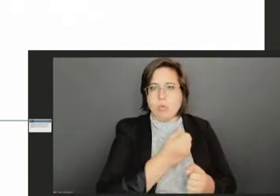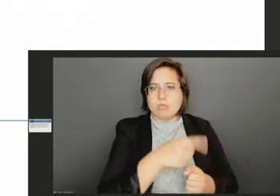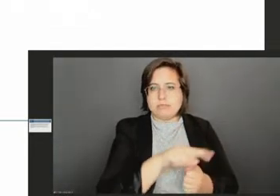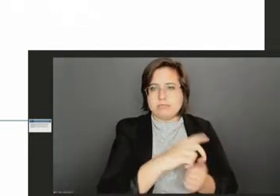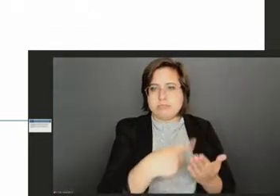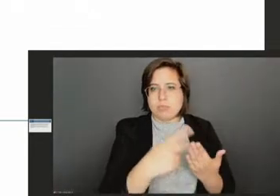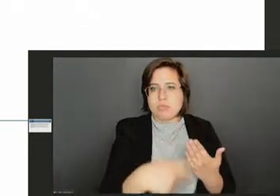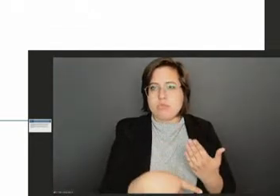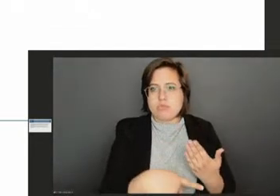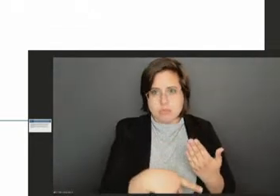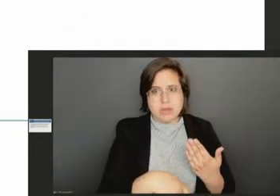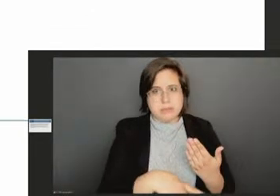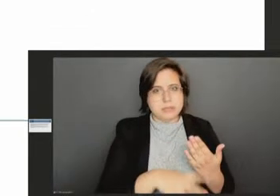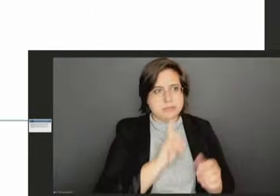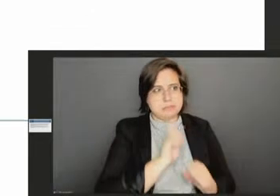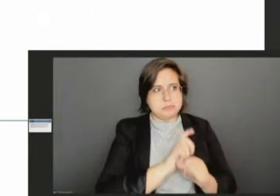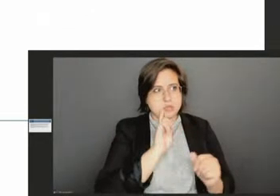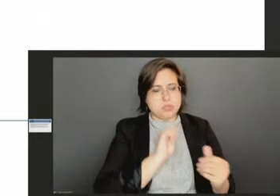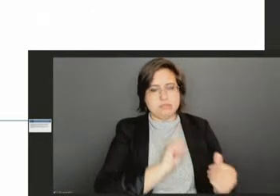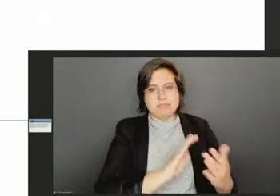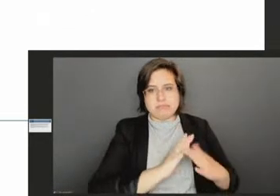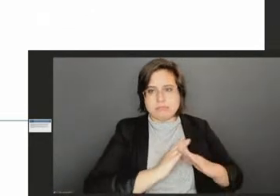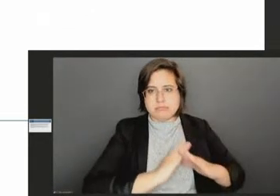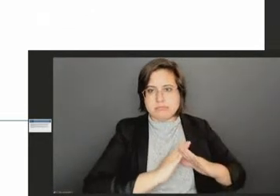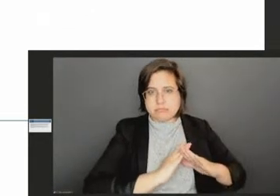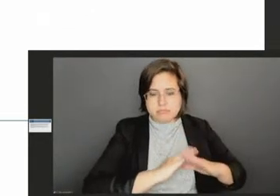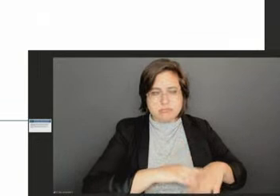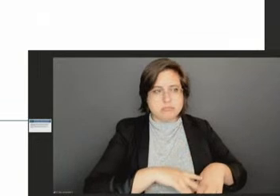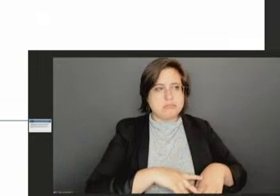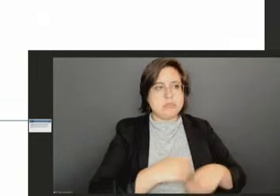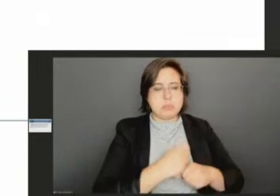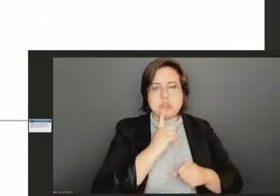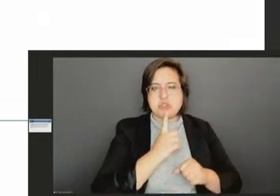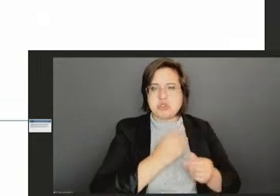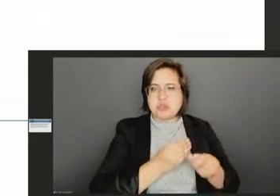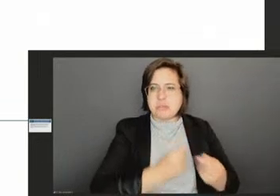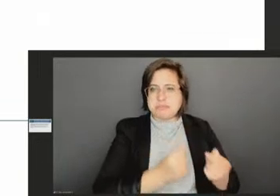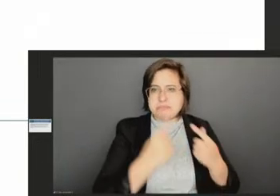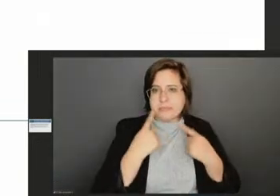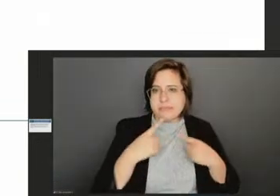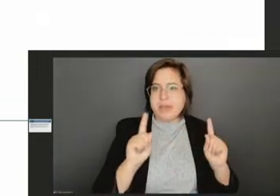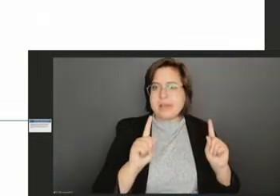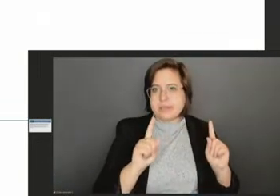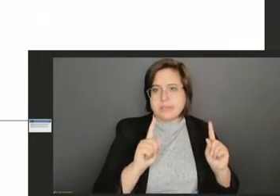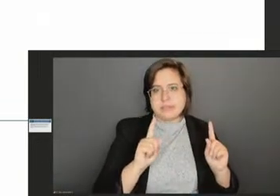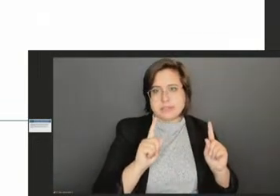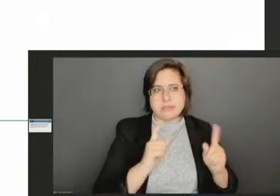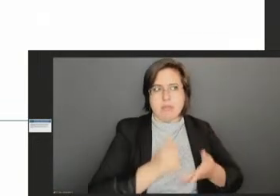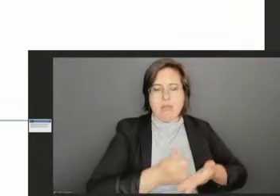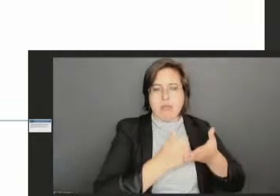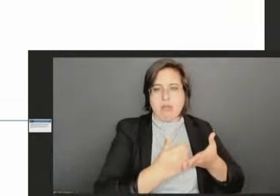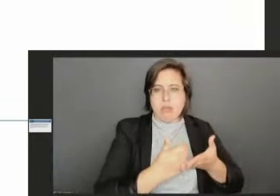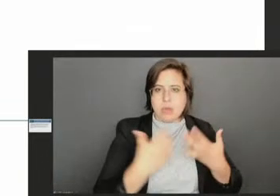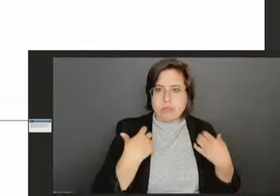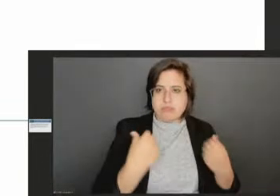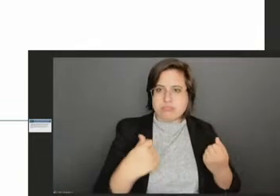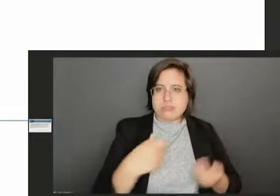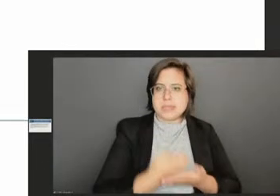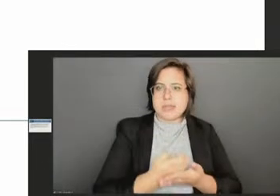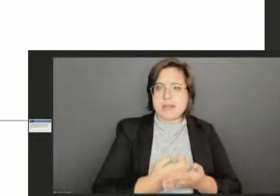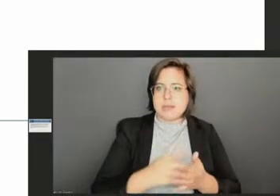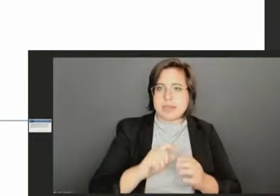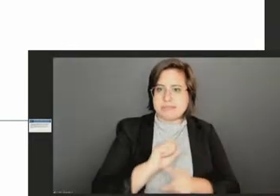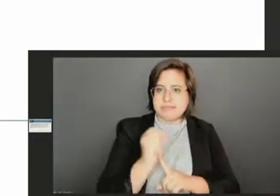to address the barriers and the effectiveness that they can have to recover from this economic